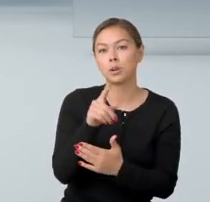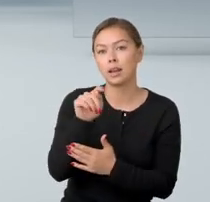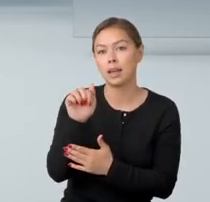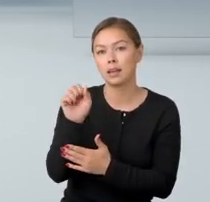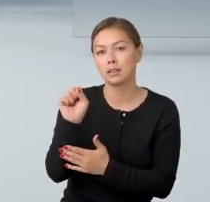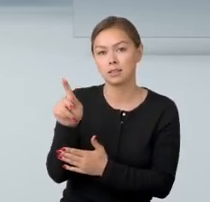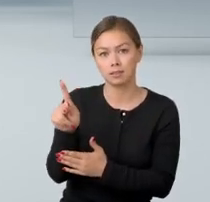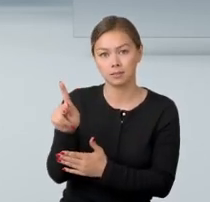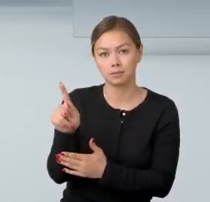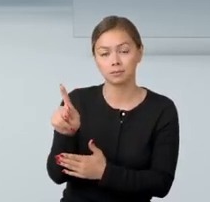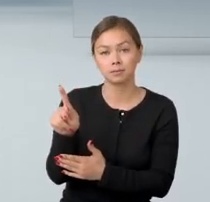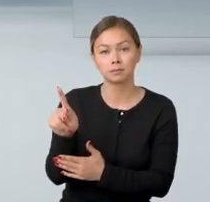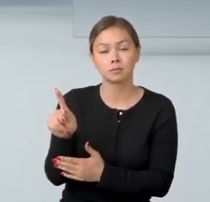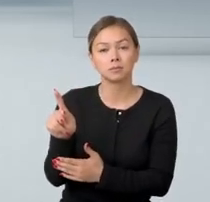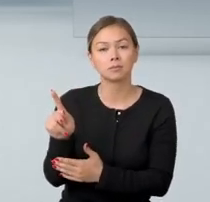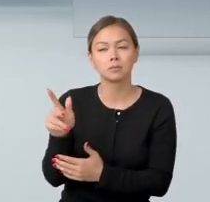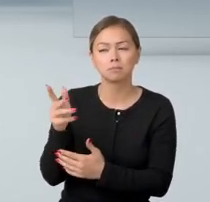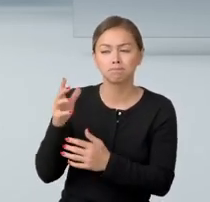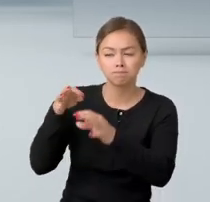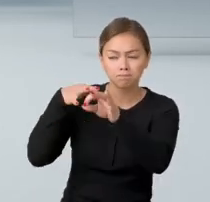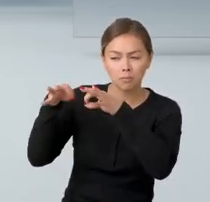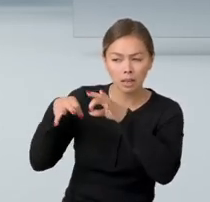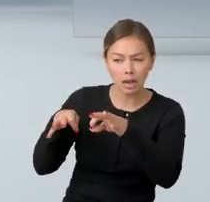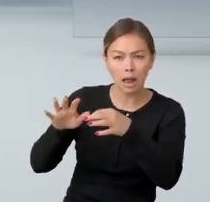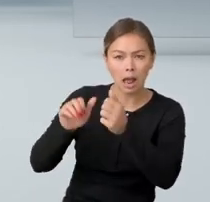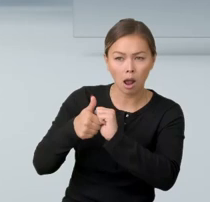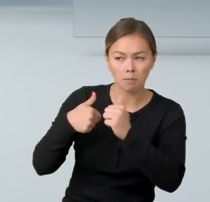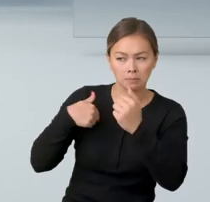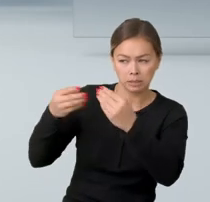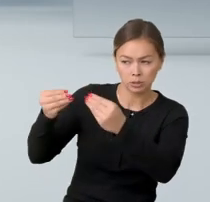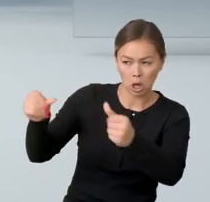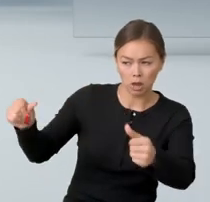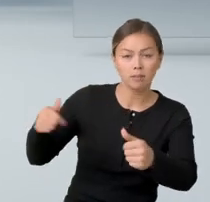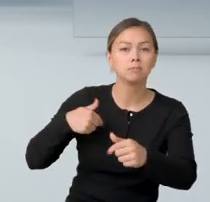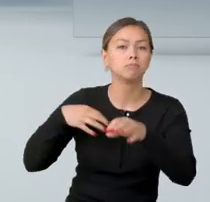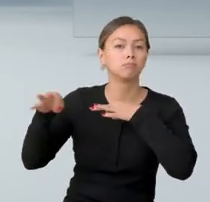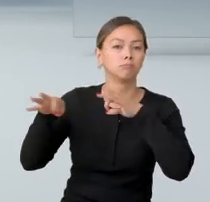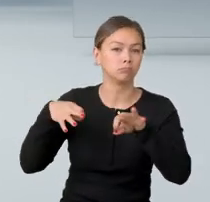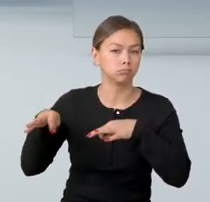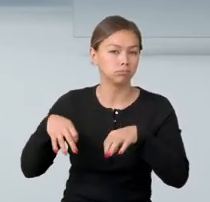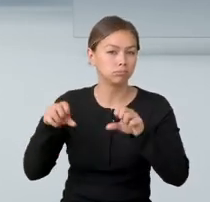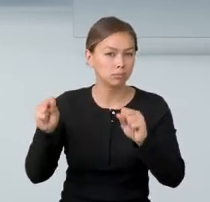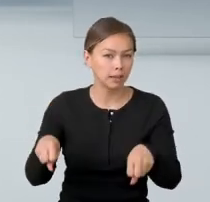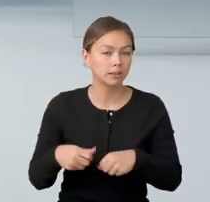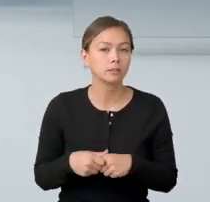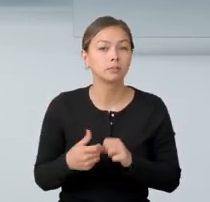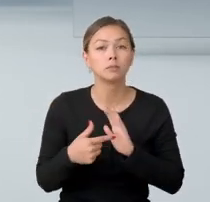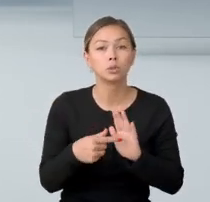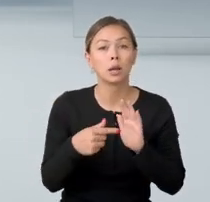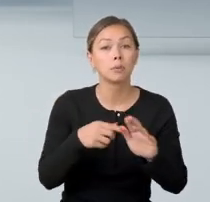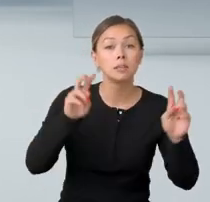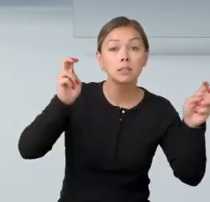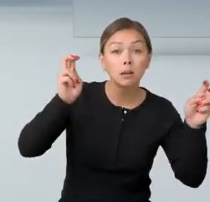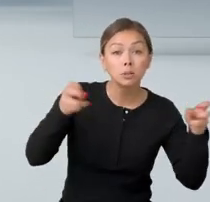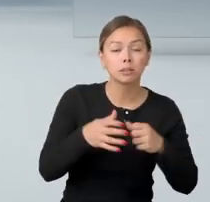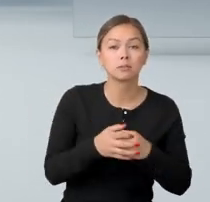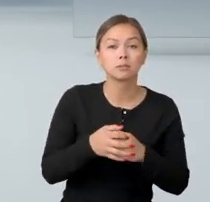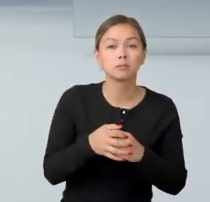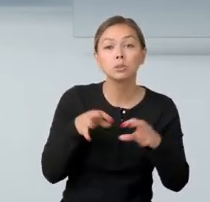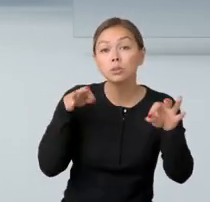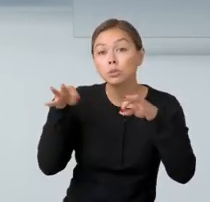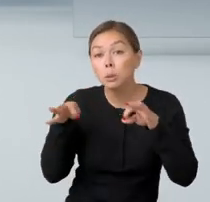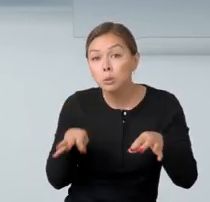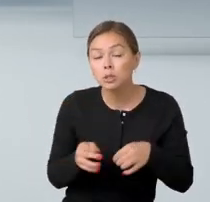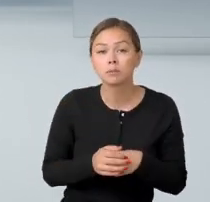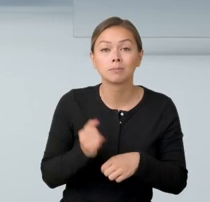a new task and say how I'm going to solve this request I can for example add a subject